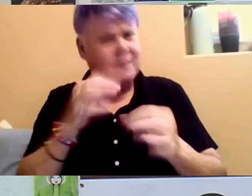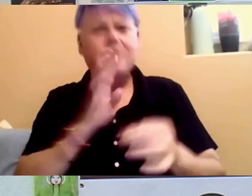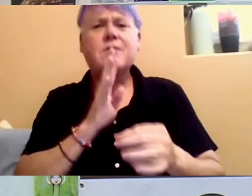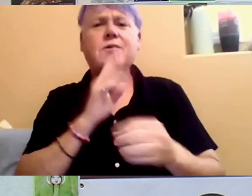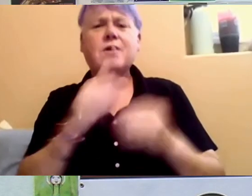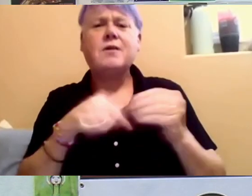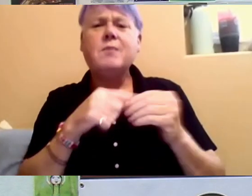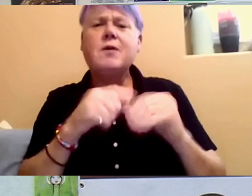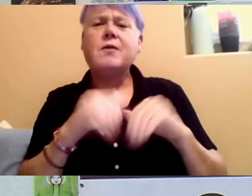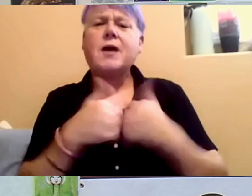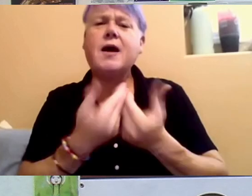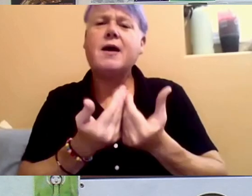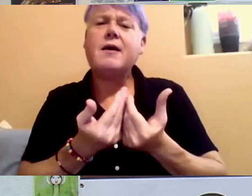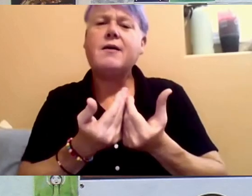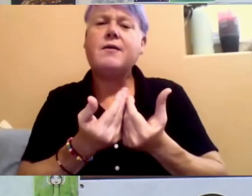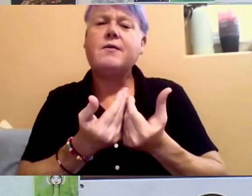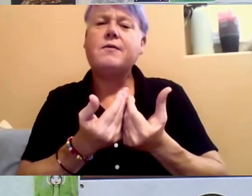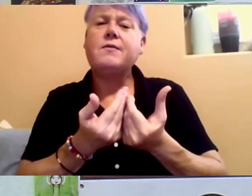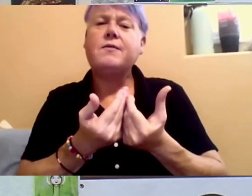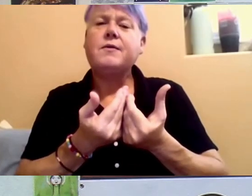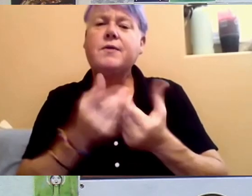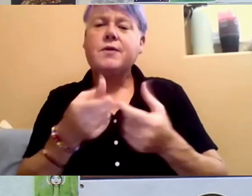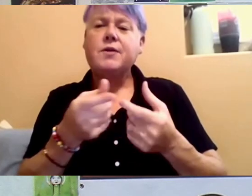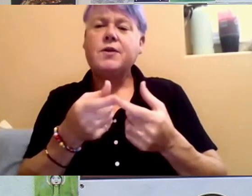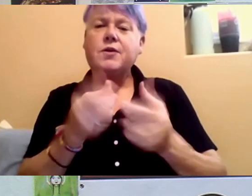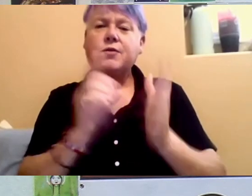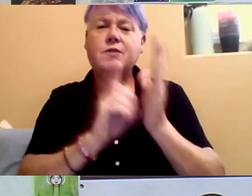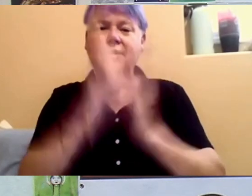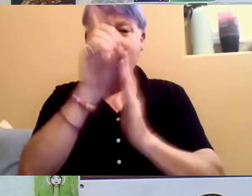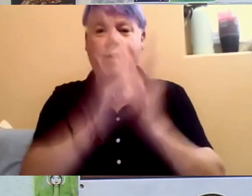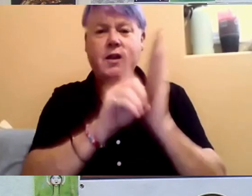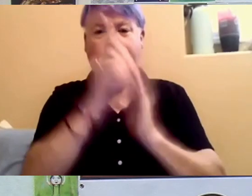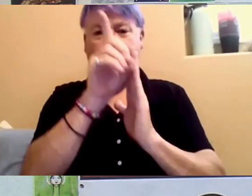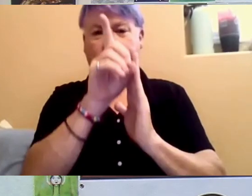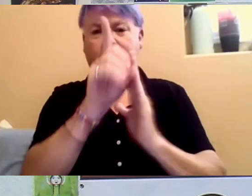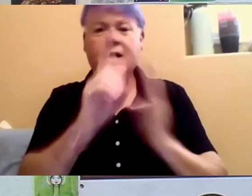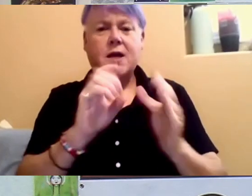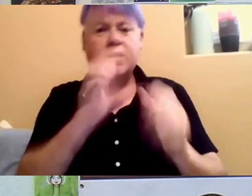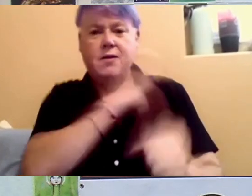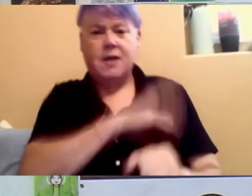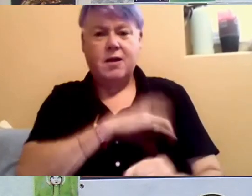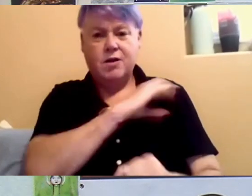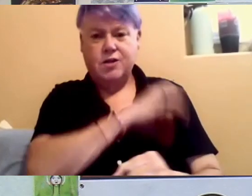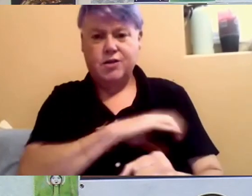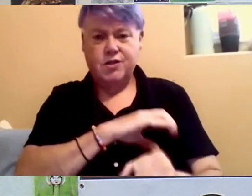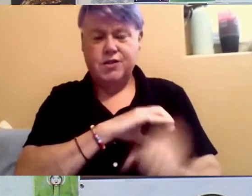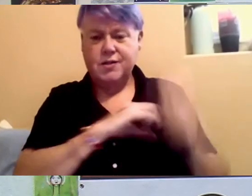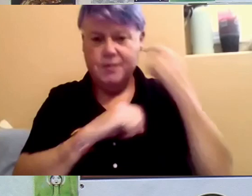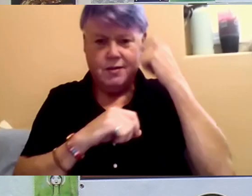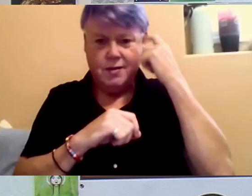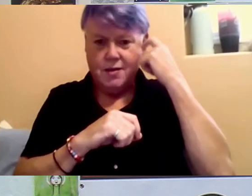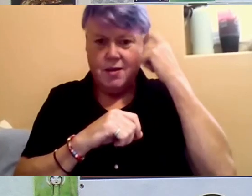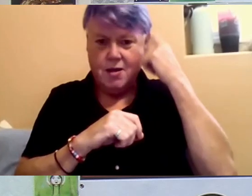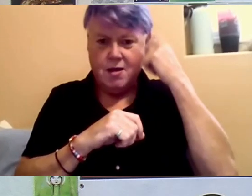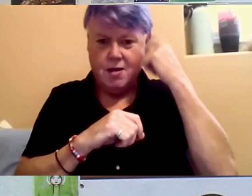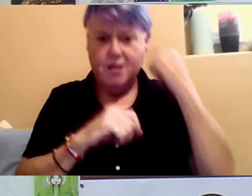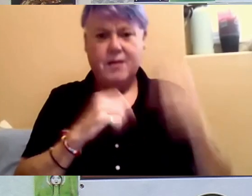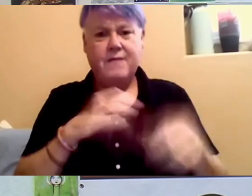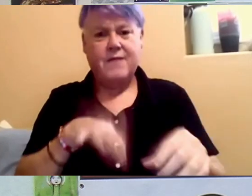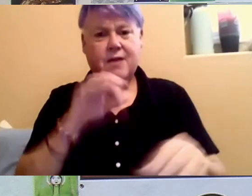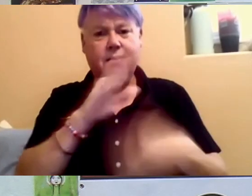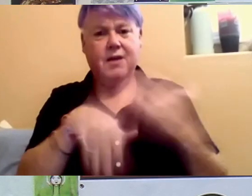how you develop characters, because I find that, specifically in this book, but I found in all of your books that